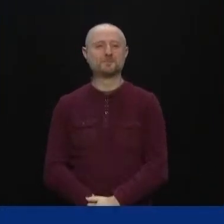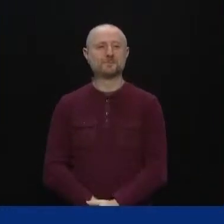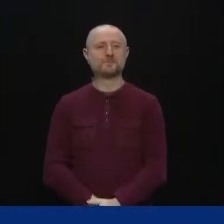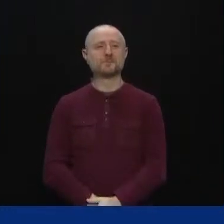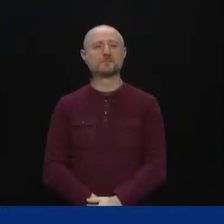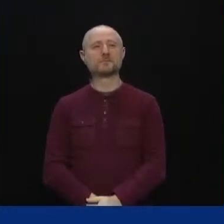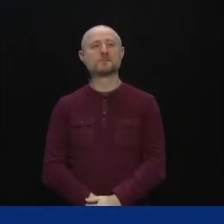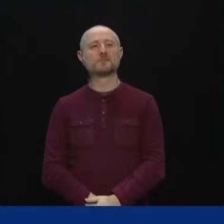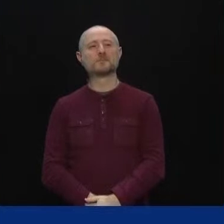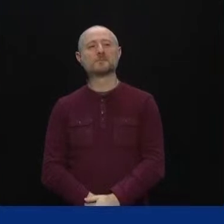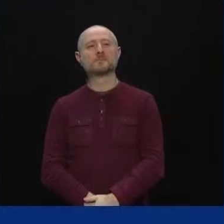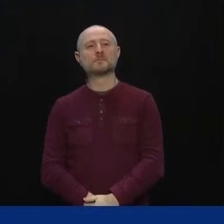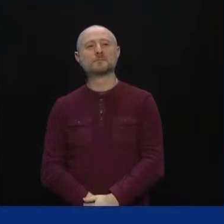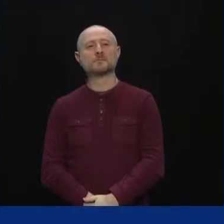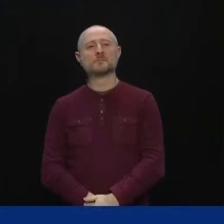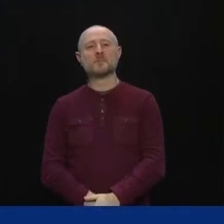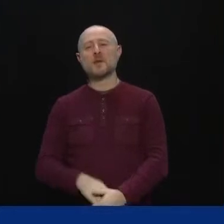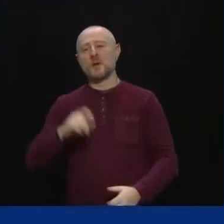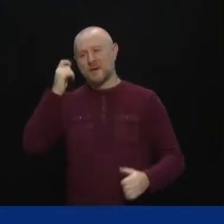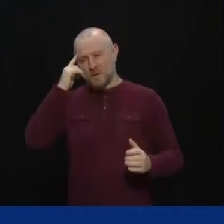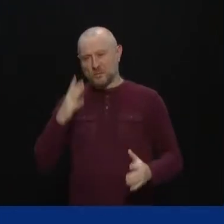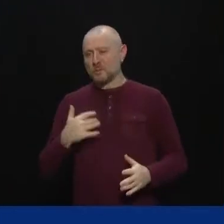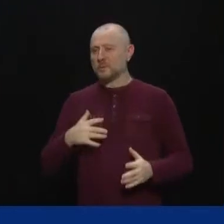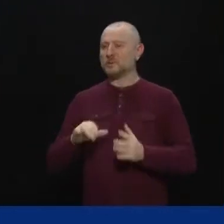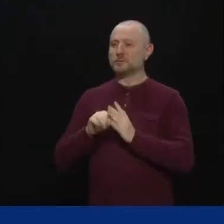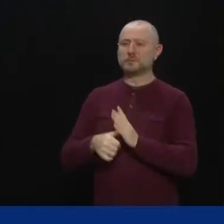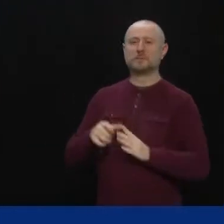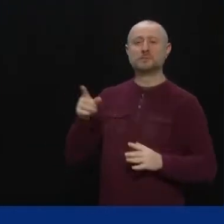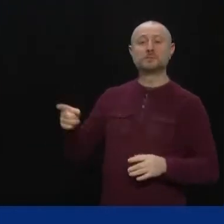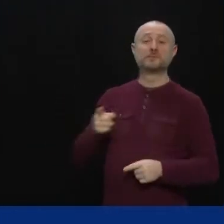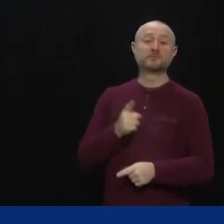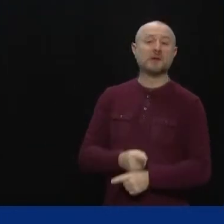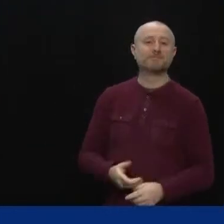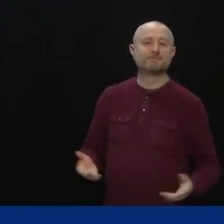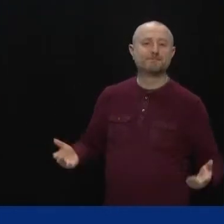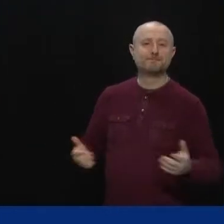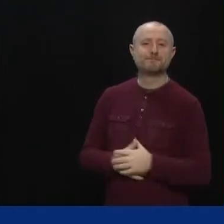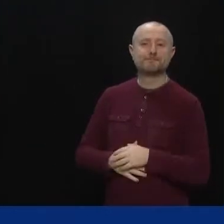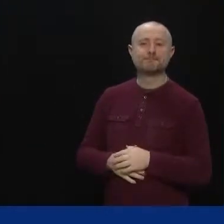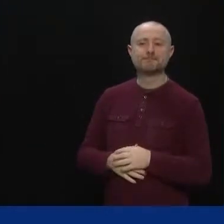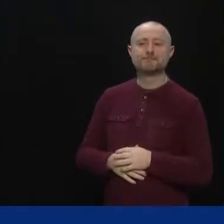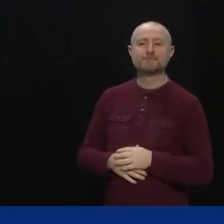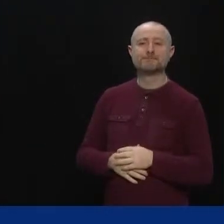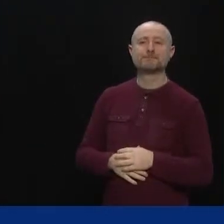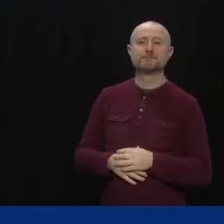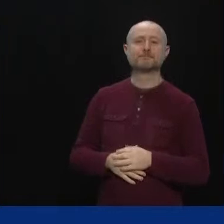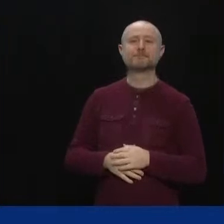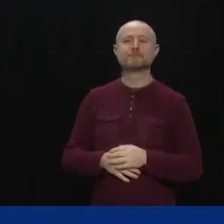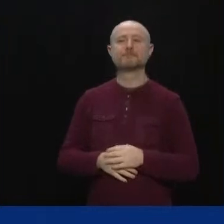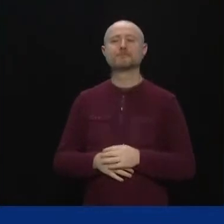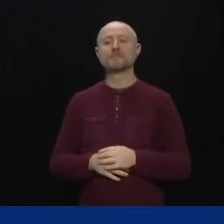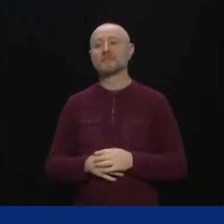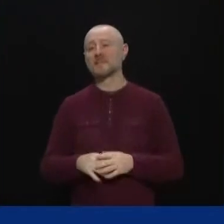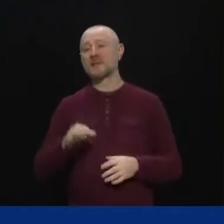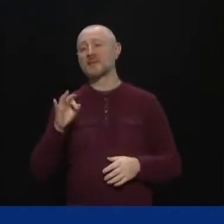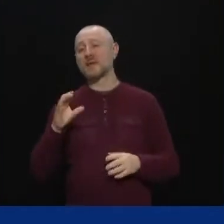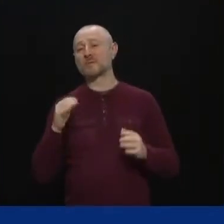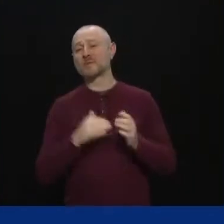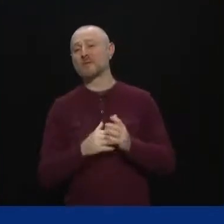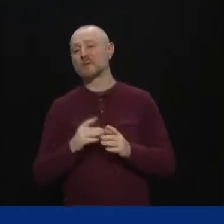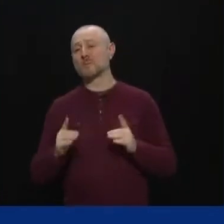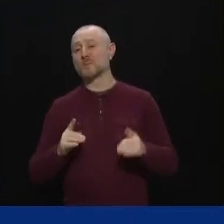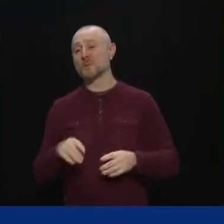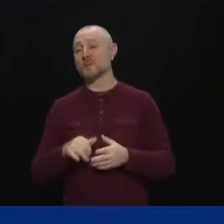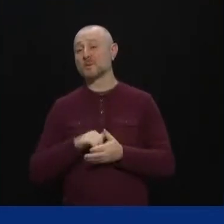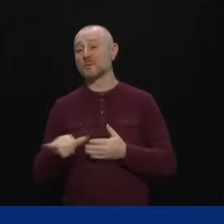Yes, I don't know how to put an exclamation point on that. Doesn't say she's right. There should not be 900,000 people in the state of New York